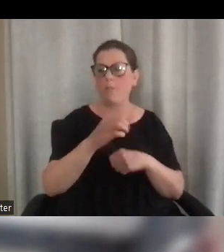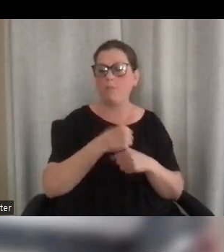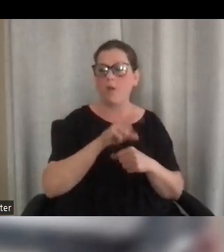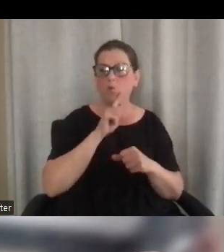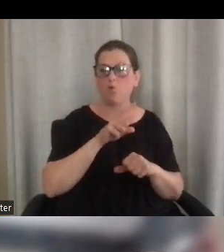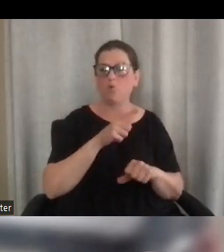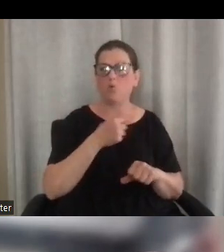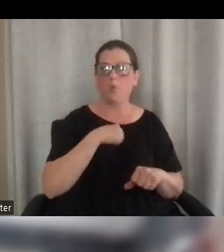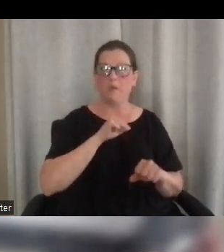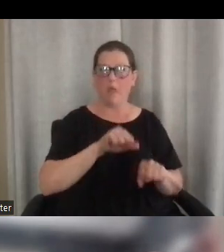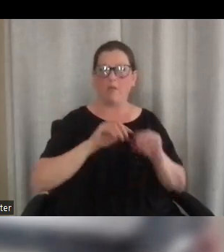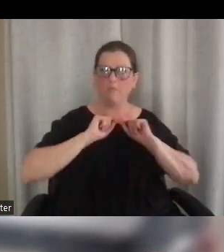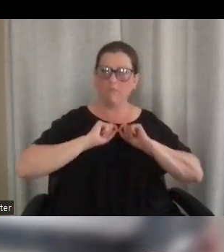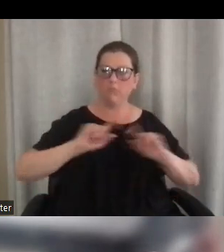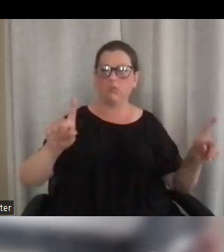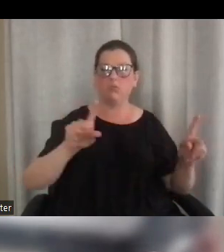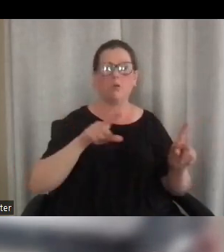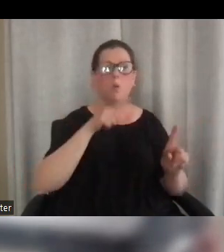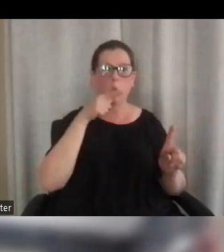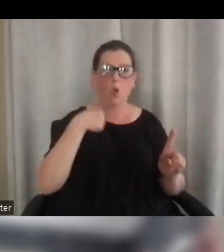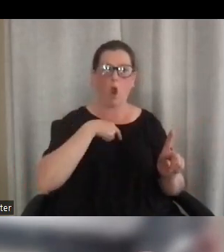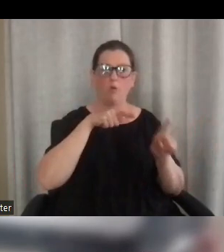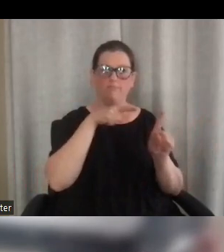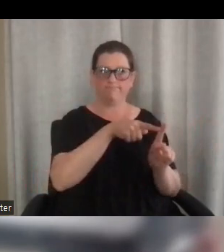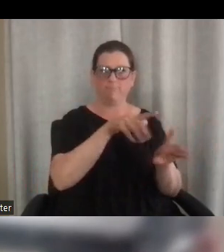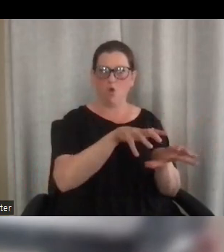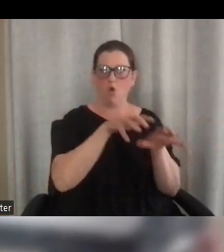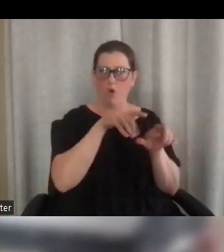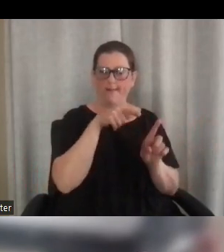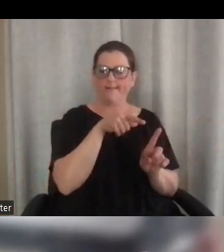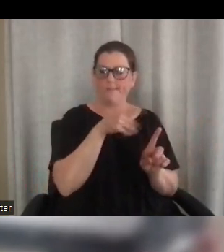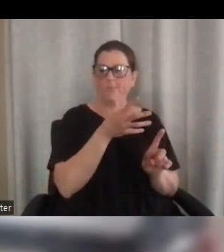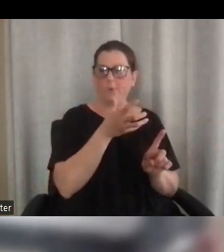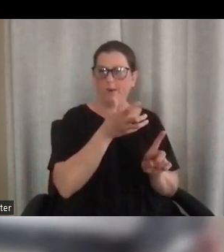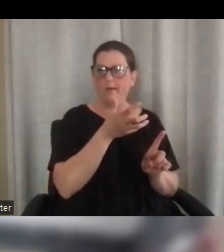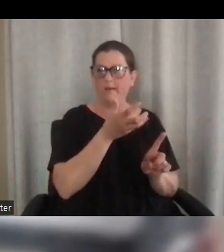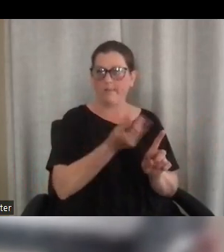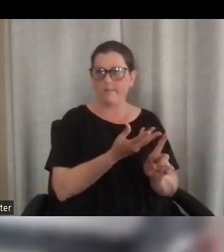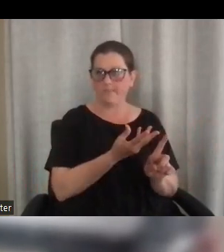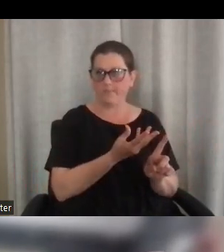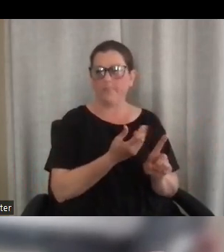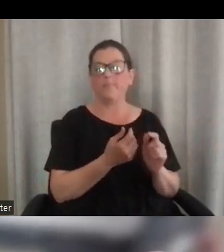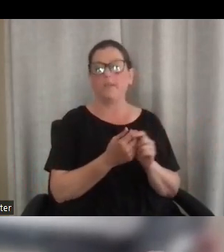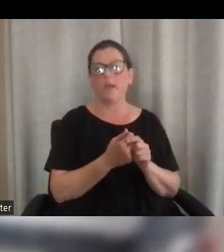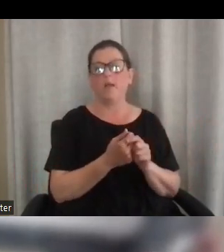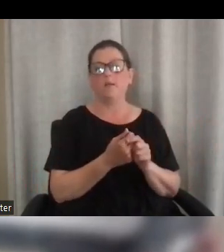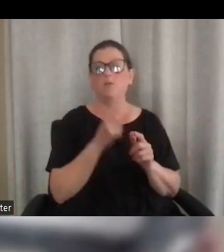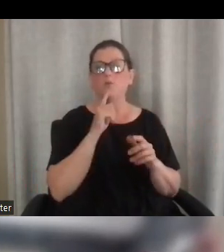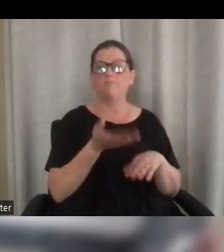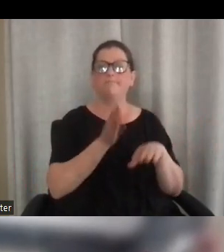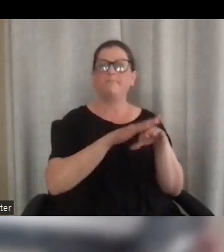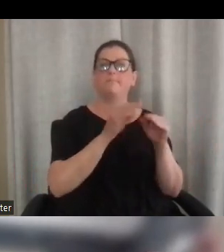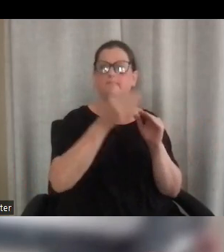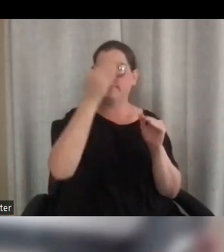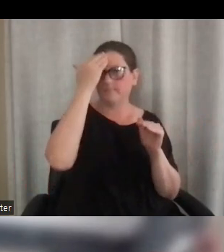to get this campaign out to the primary folks that we really wanted to see this campaign, and really be able to increase awareness and